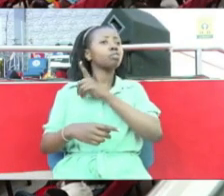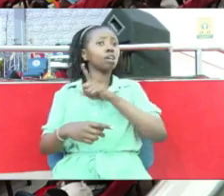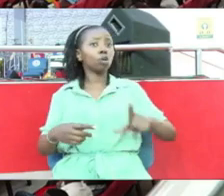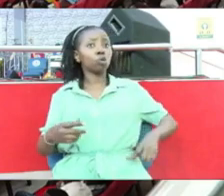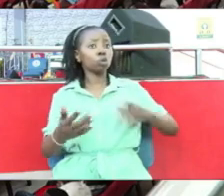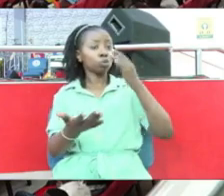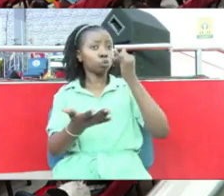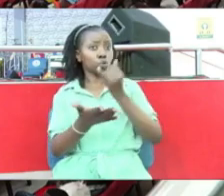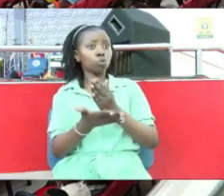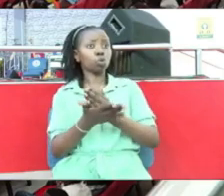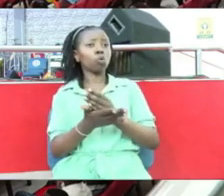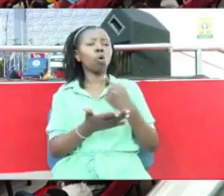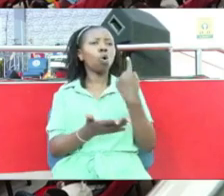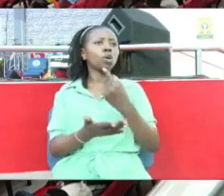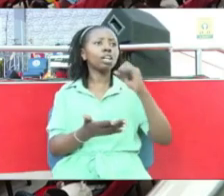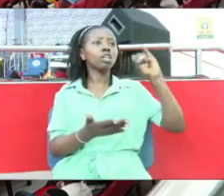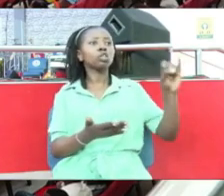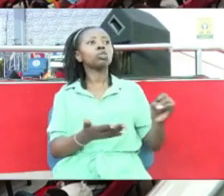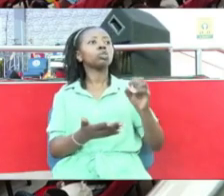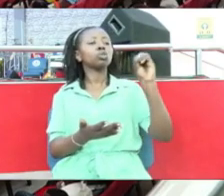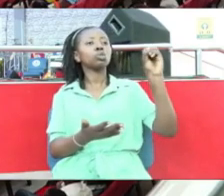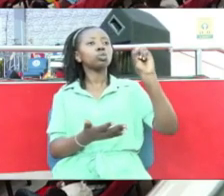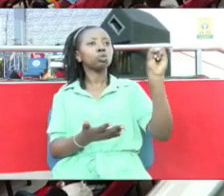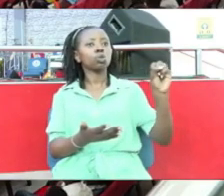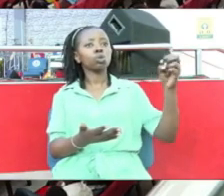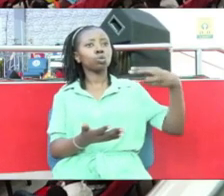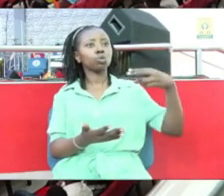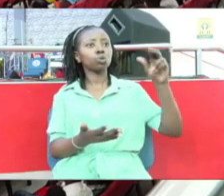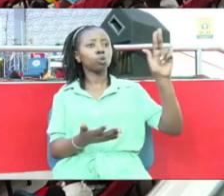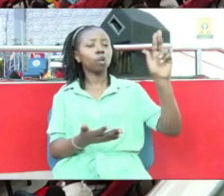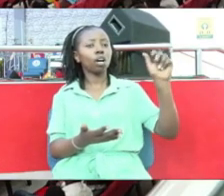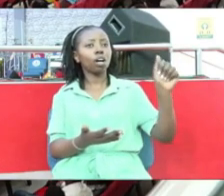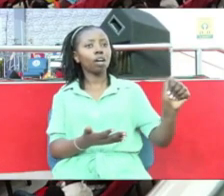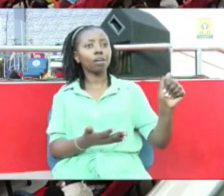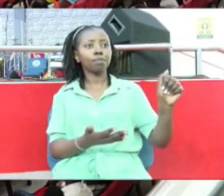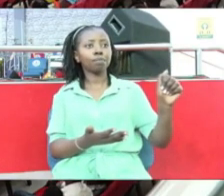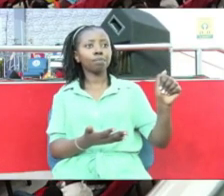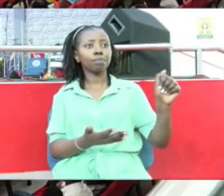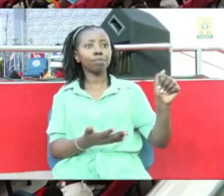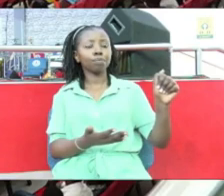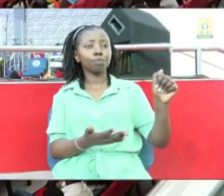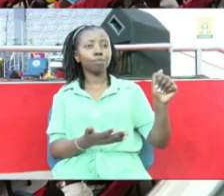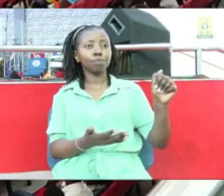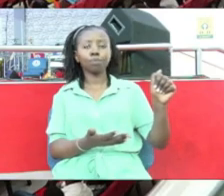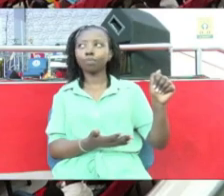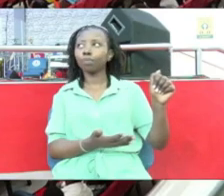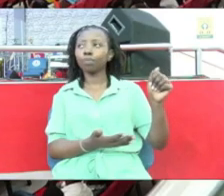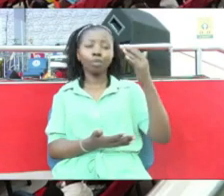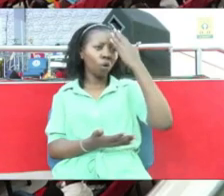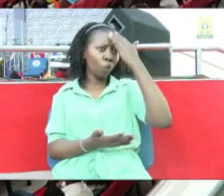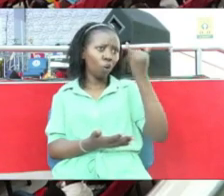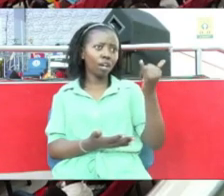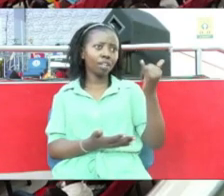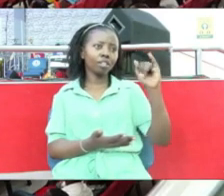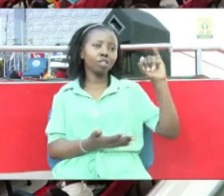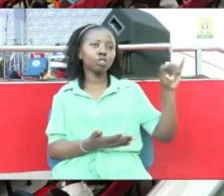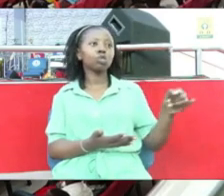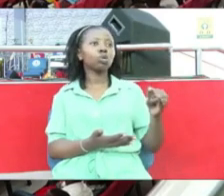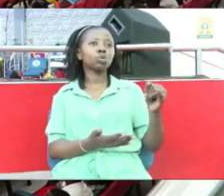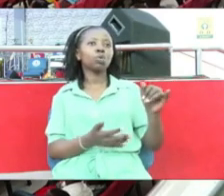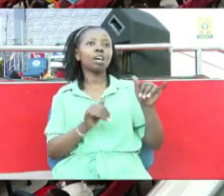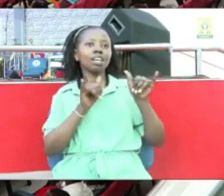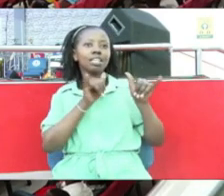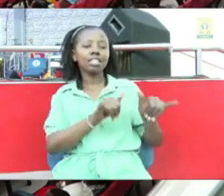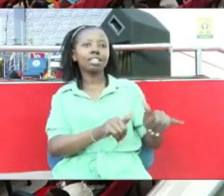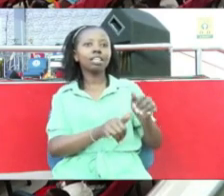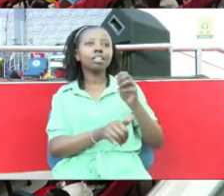Musa aliopoondolewa na Mungu, hakuna mtu mwingine angeweza kusimama mahala pake kwa sababu Musa, Joshua tu ndiye alikuwa anaweza kusikia